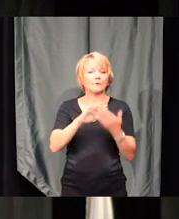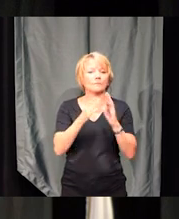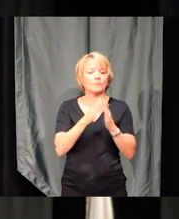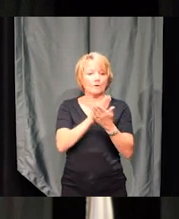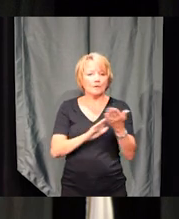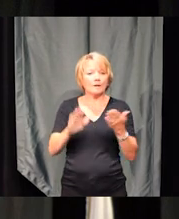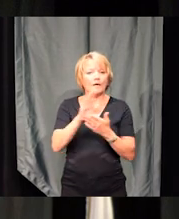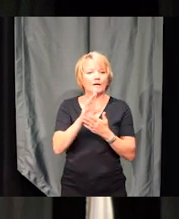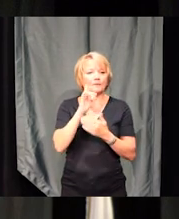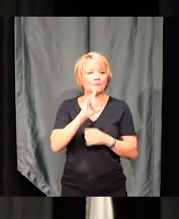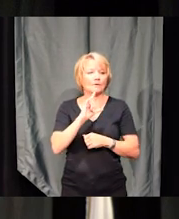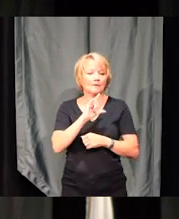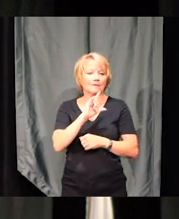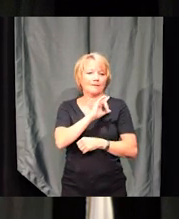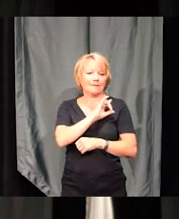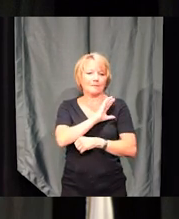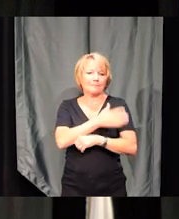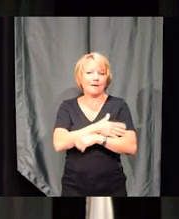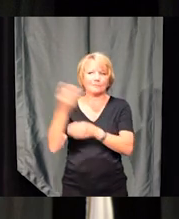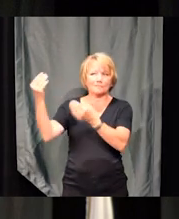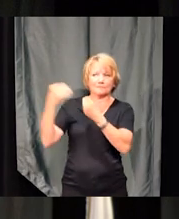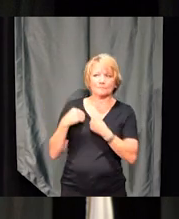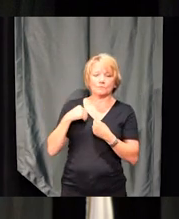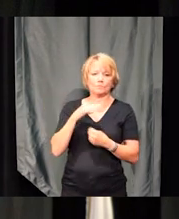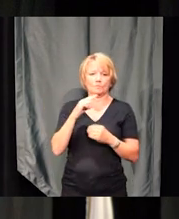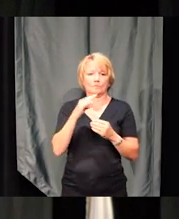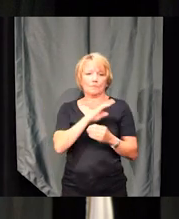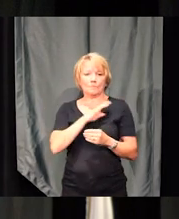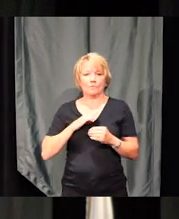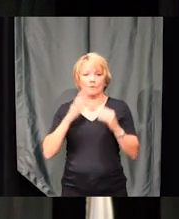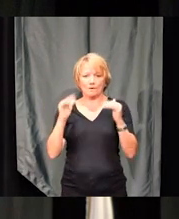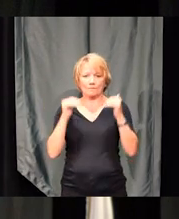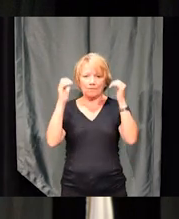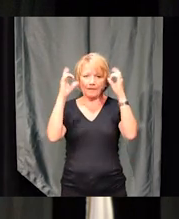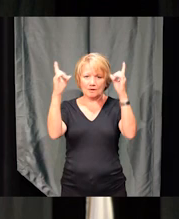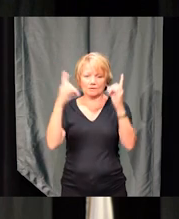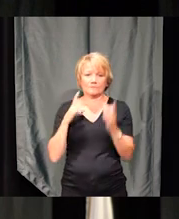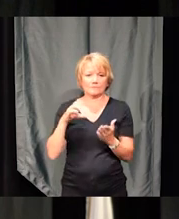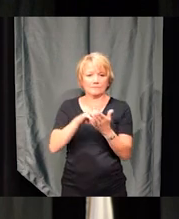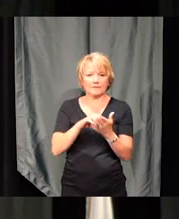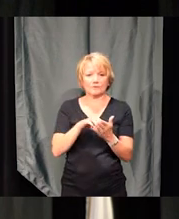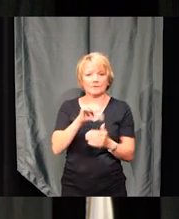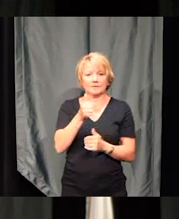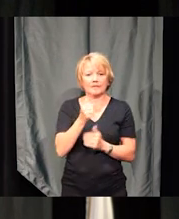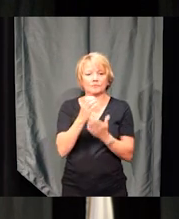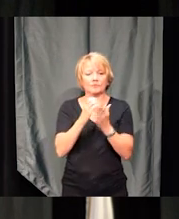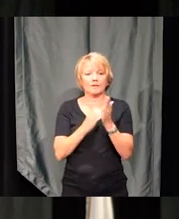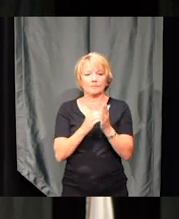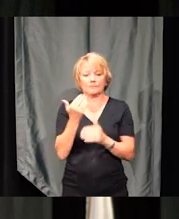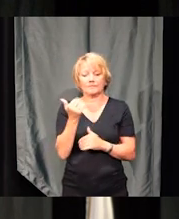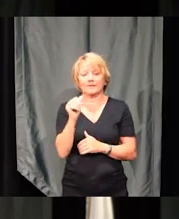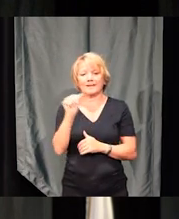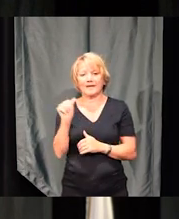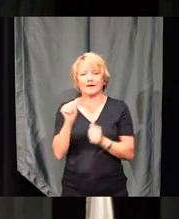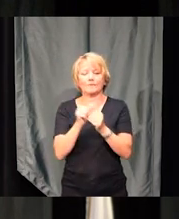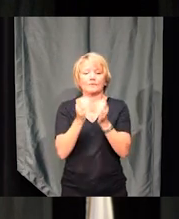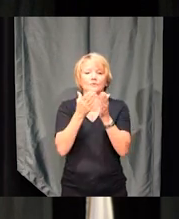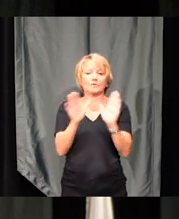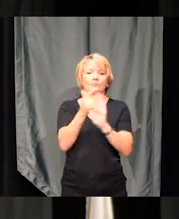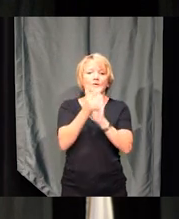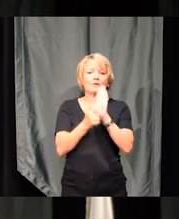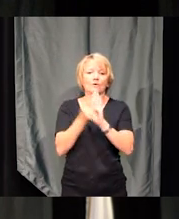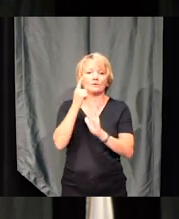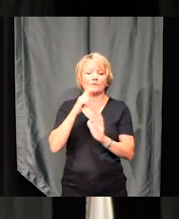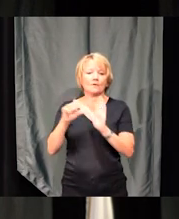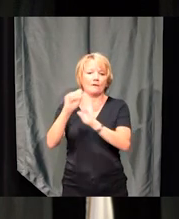under the powers vested in the Board of Higher Education by Section 10, Chapter 15A of the General Laws of the